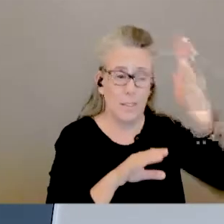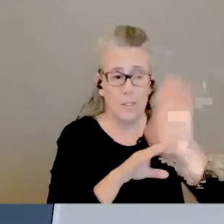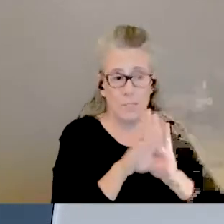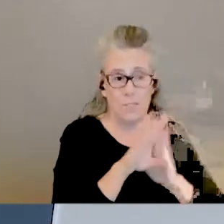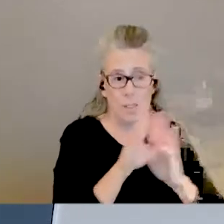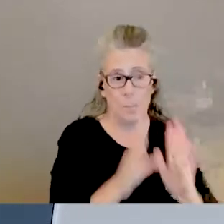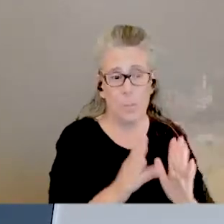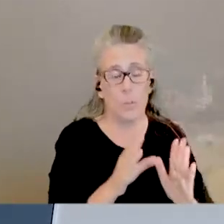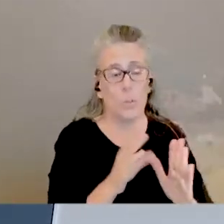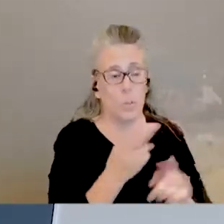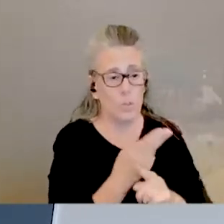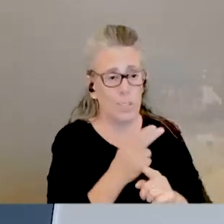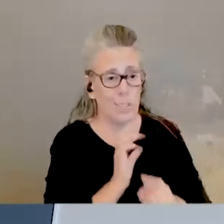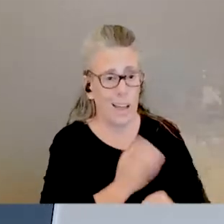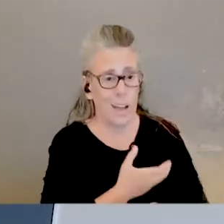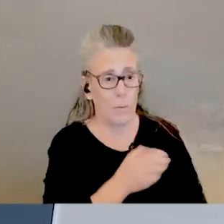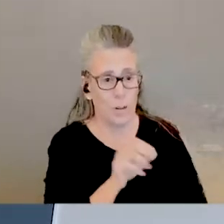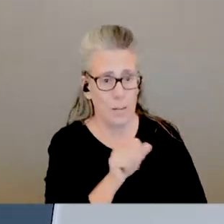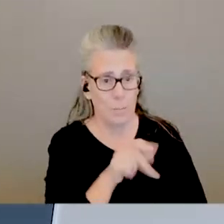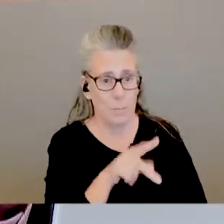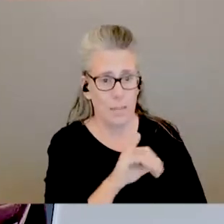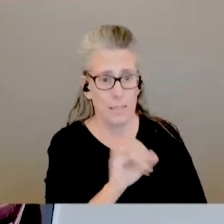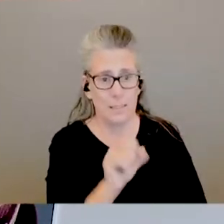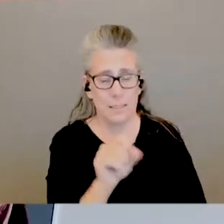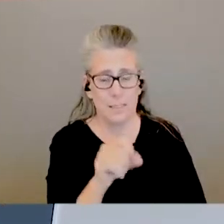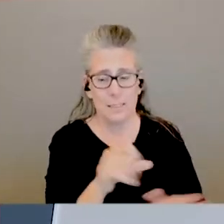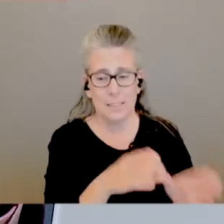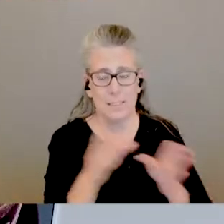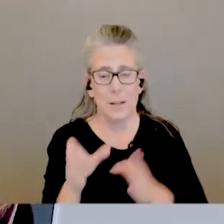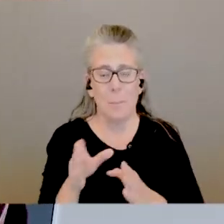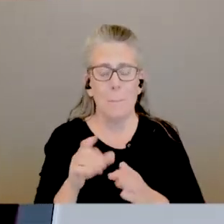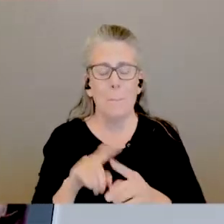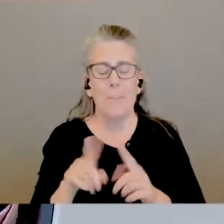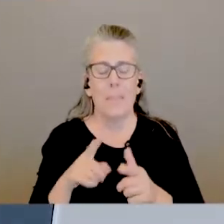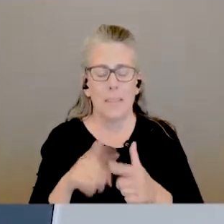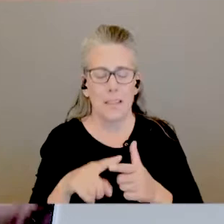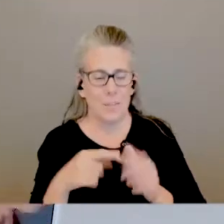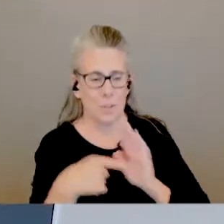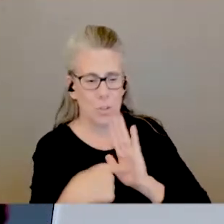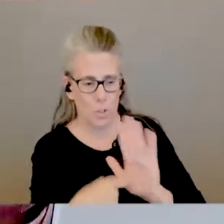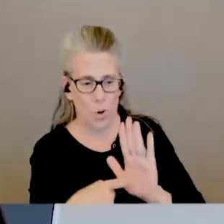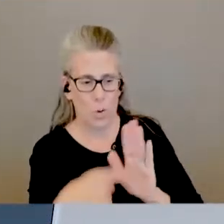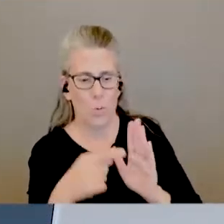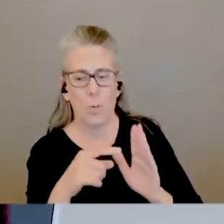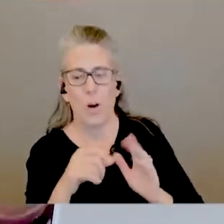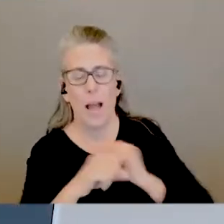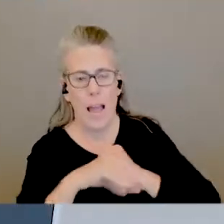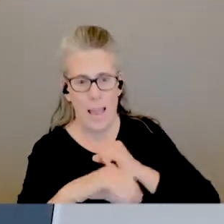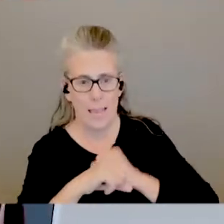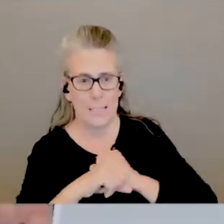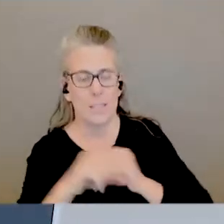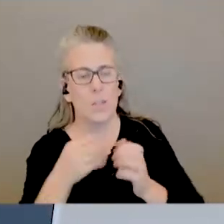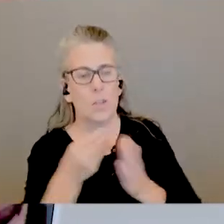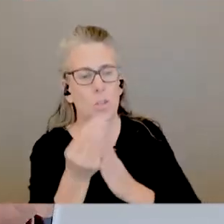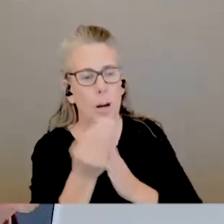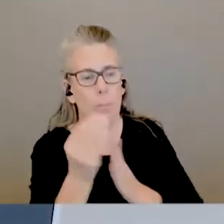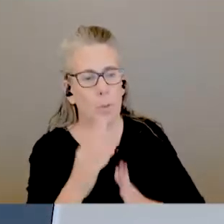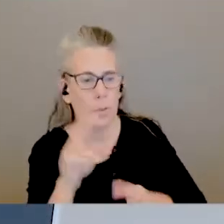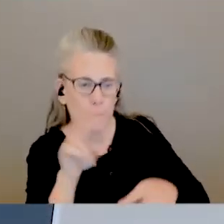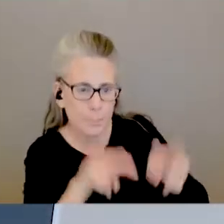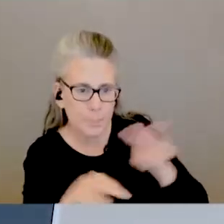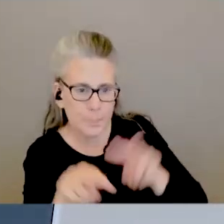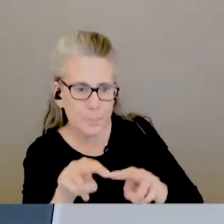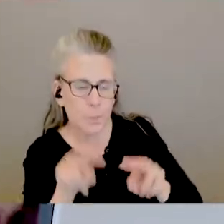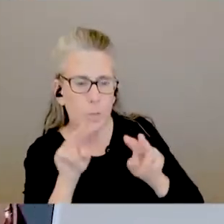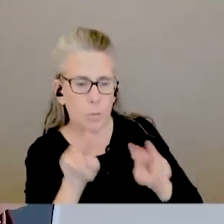APIs. Then we show these ads to our shoppers, and a lot goes inside when how we select the ads, match the